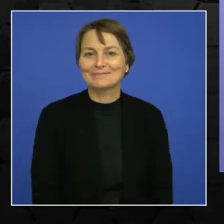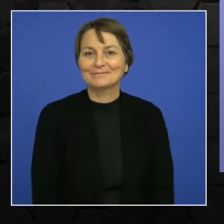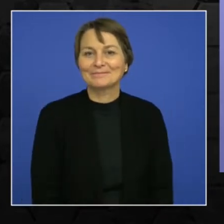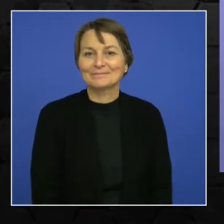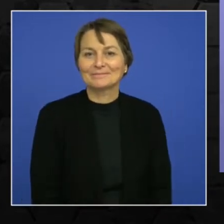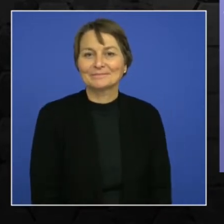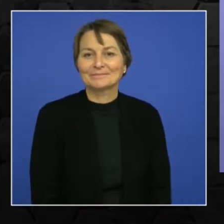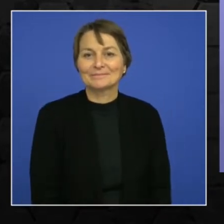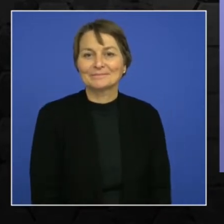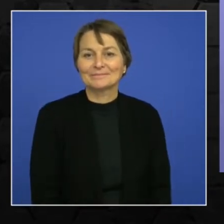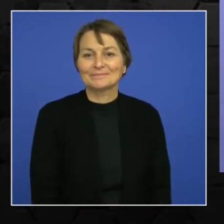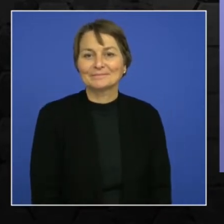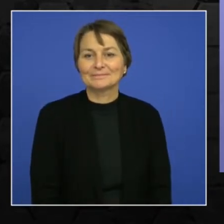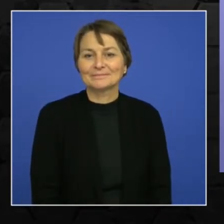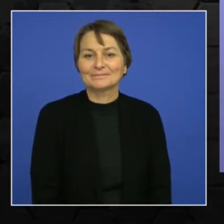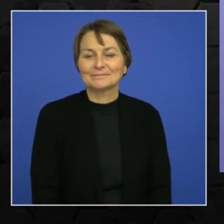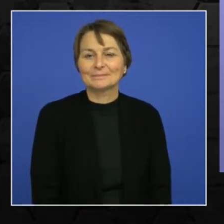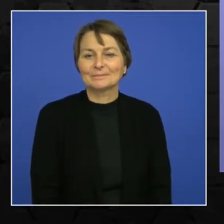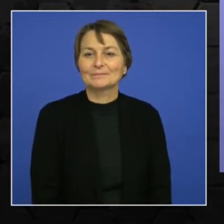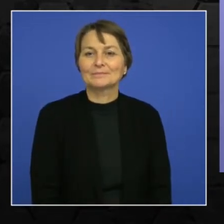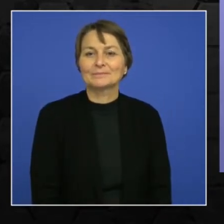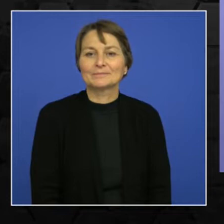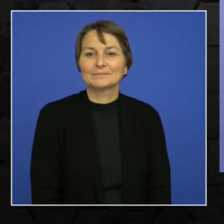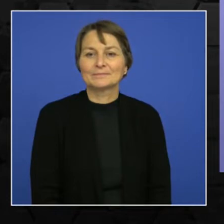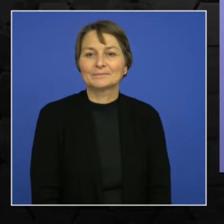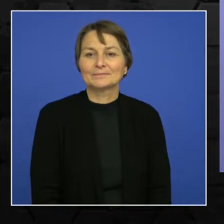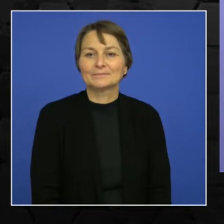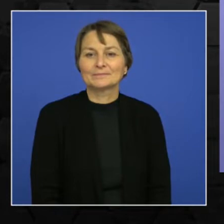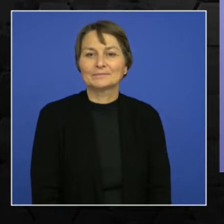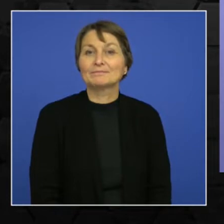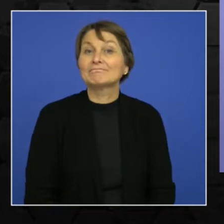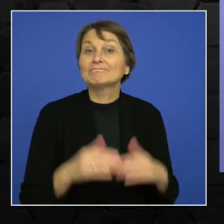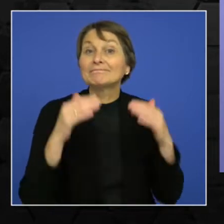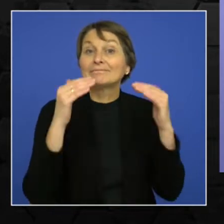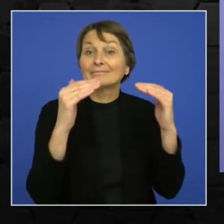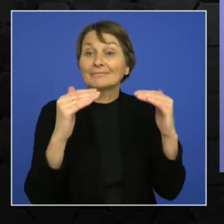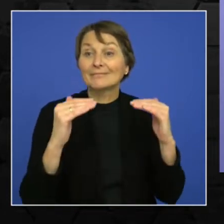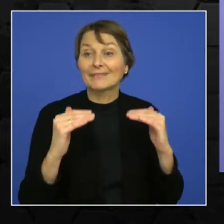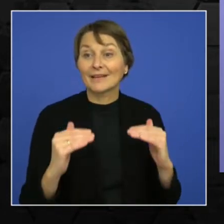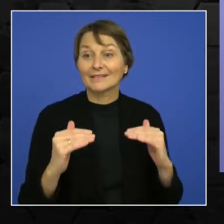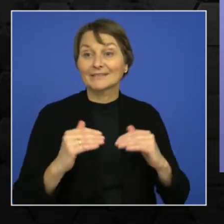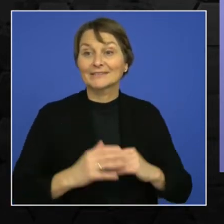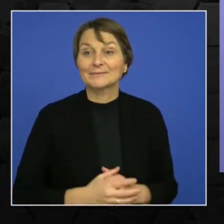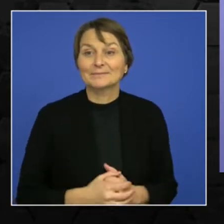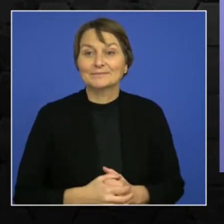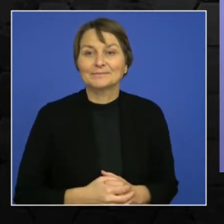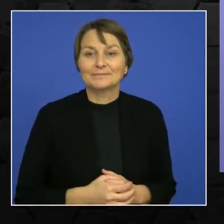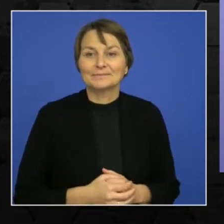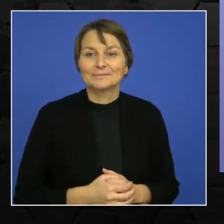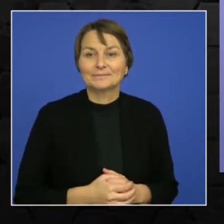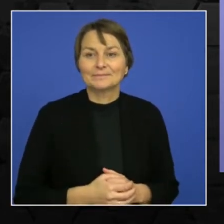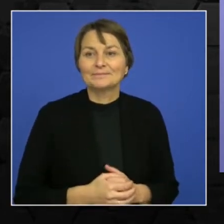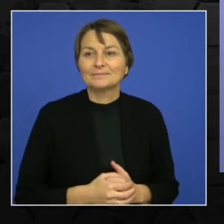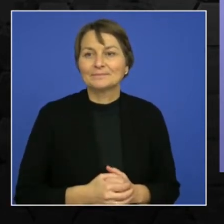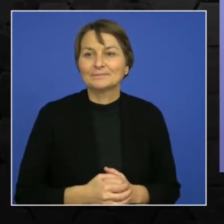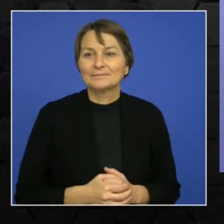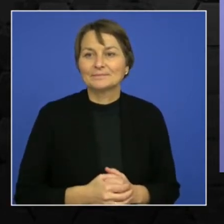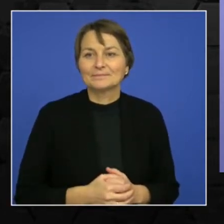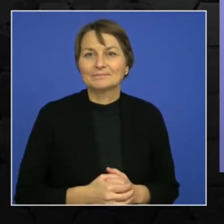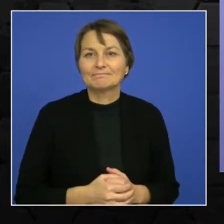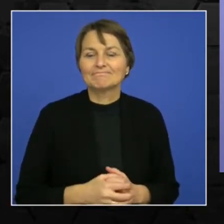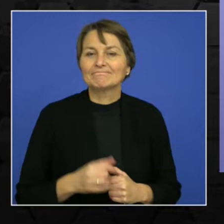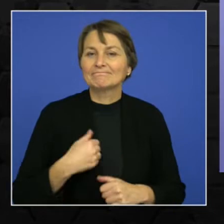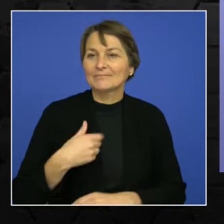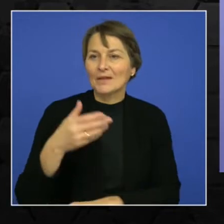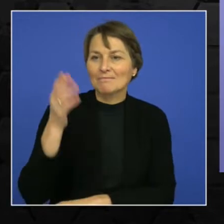Okay. For our next session, we have our speaker